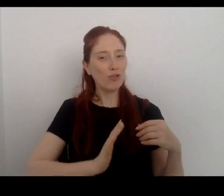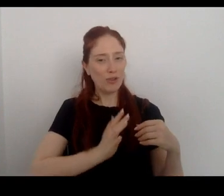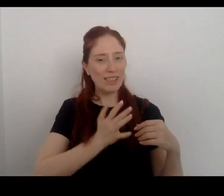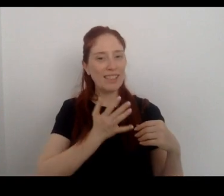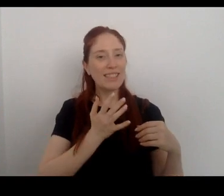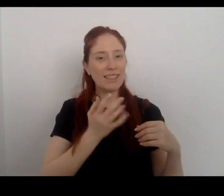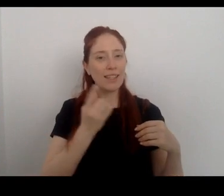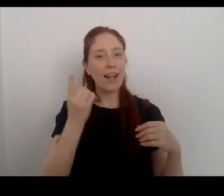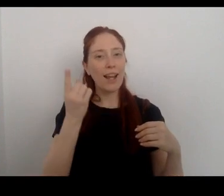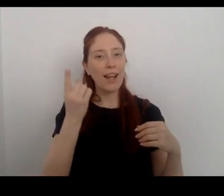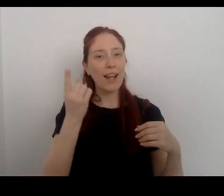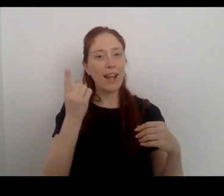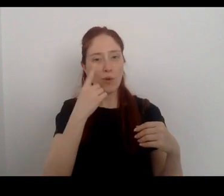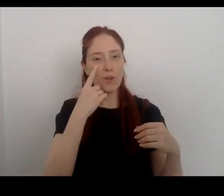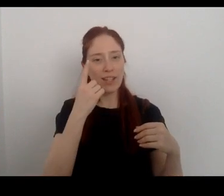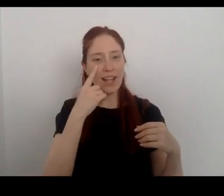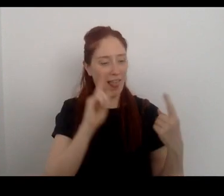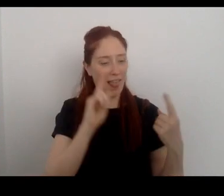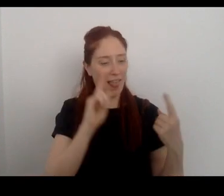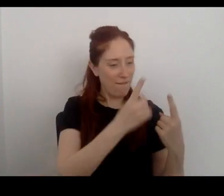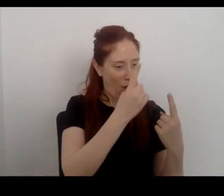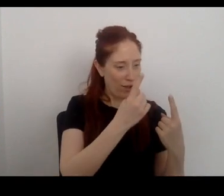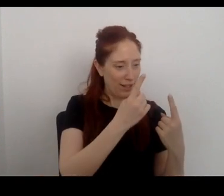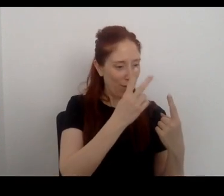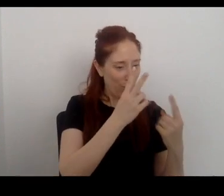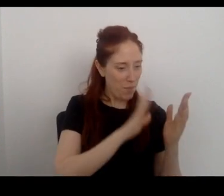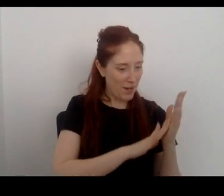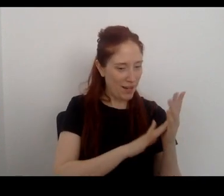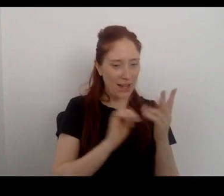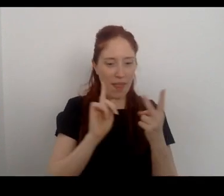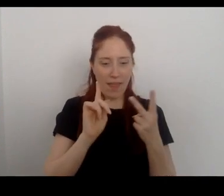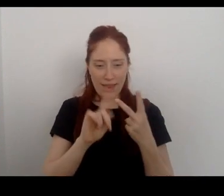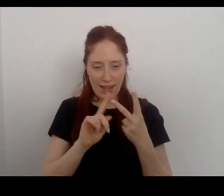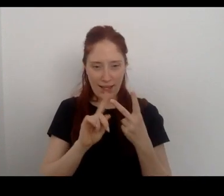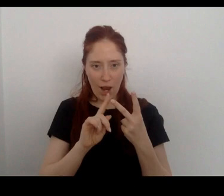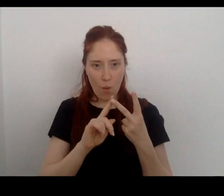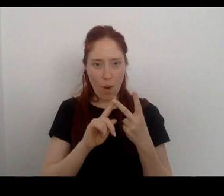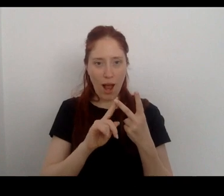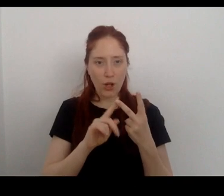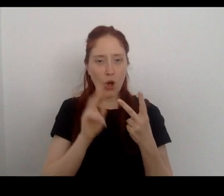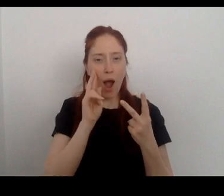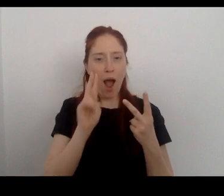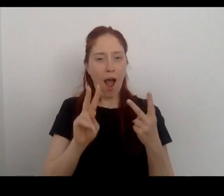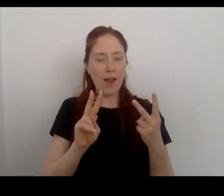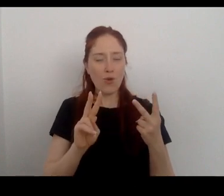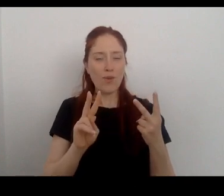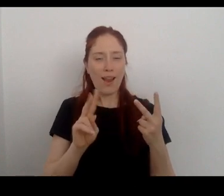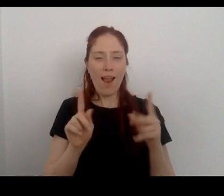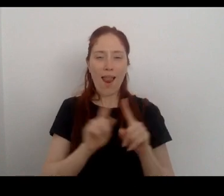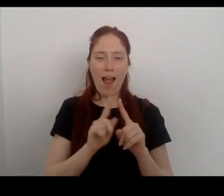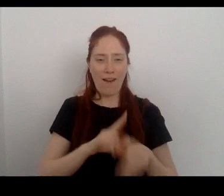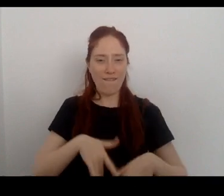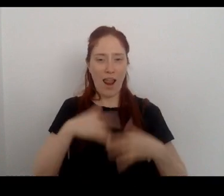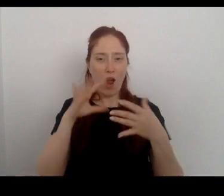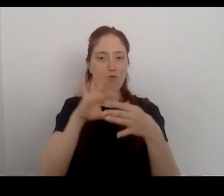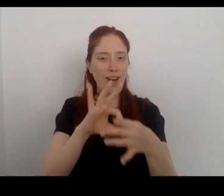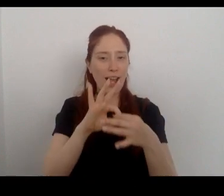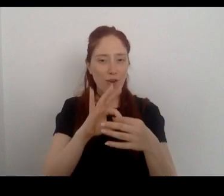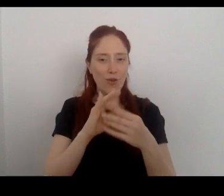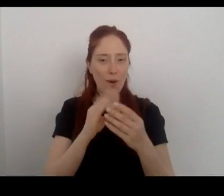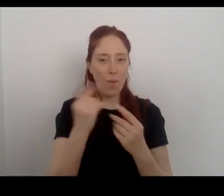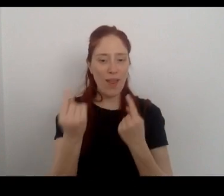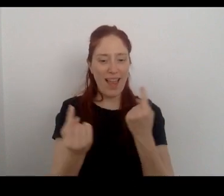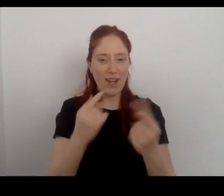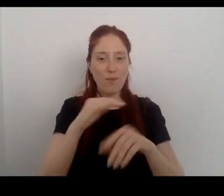those two shoes together. They start to take on an interesting life, yes, of their own. But also just the difference